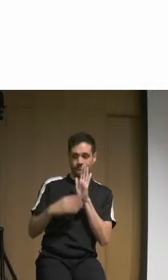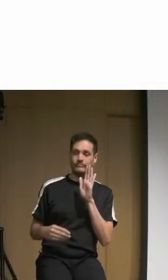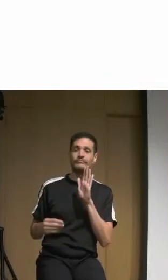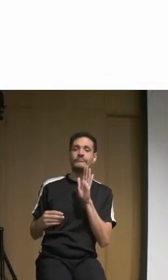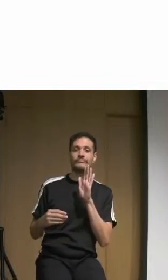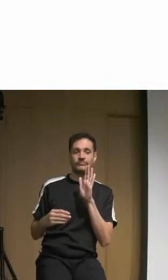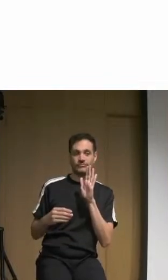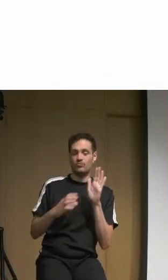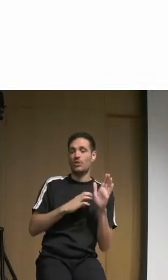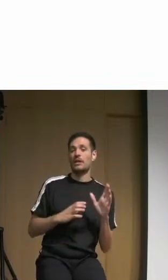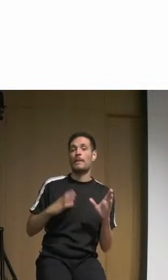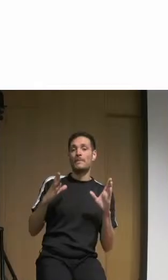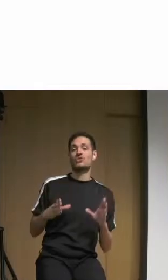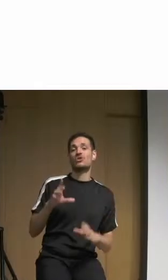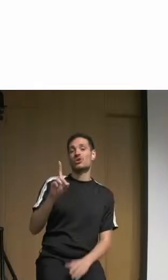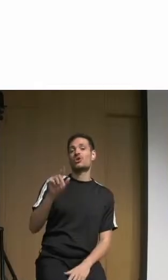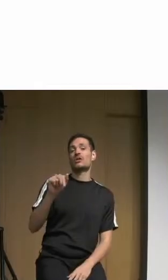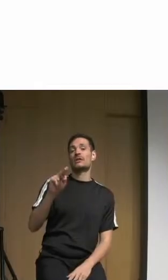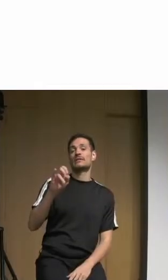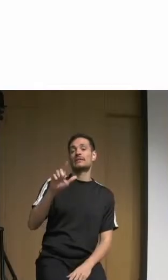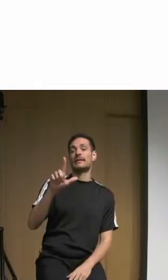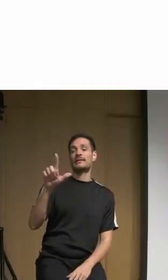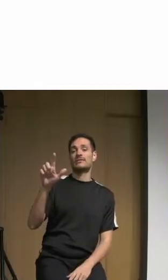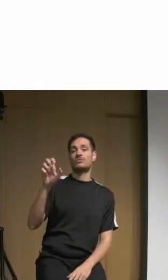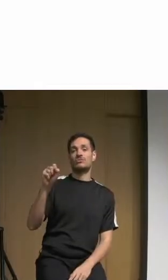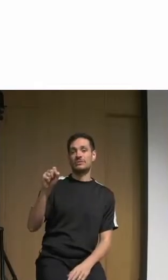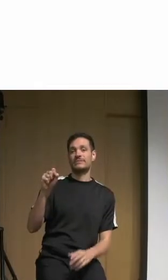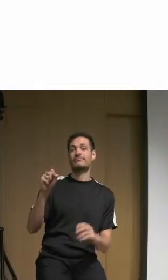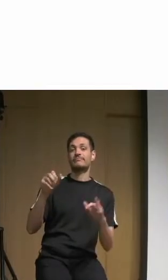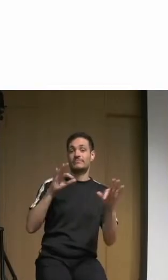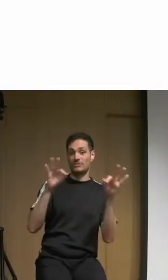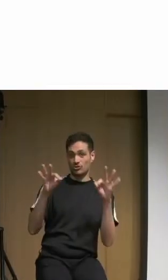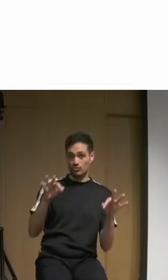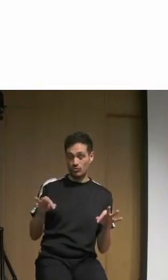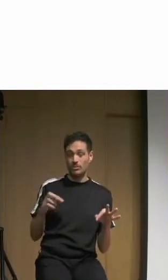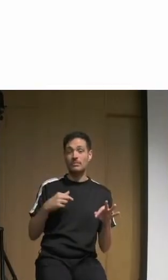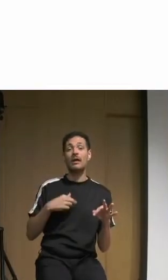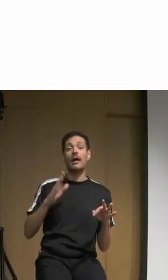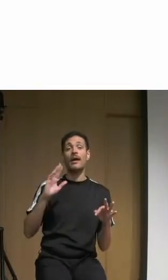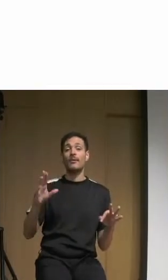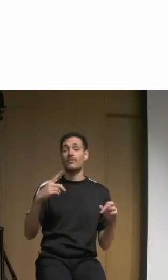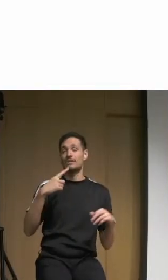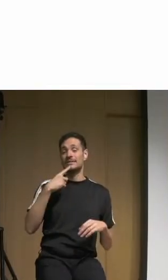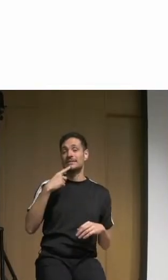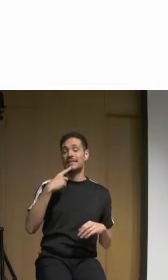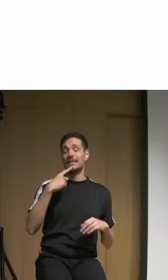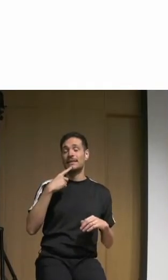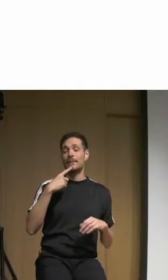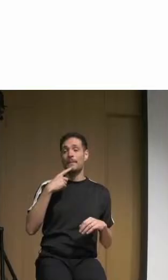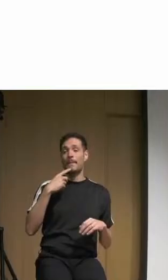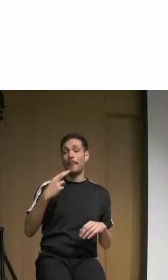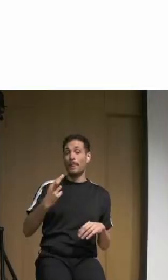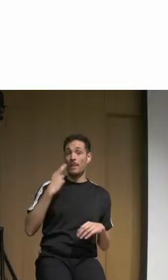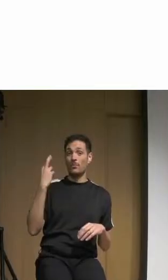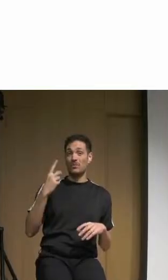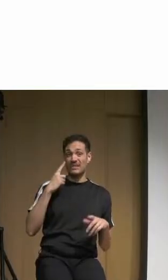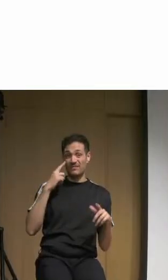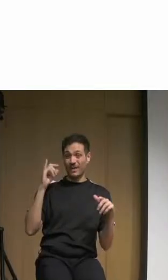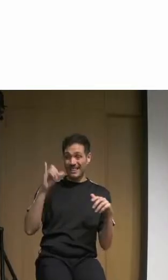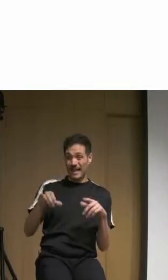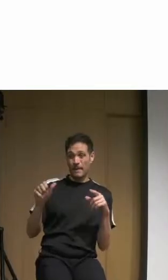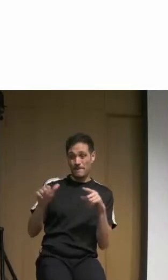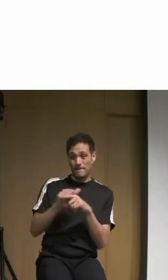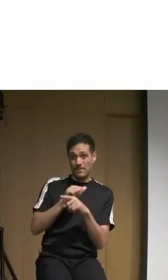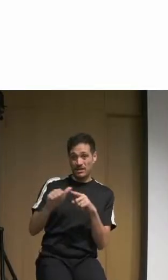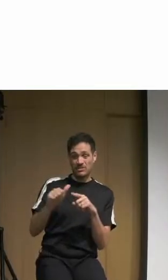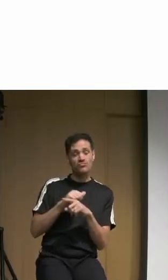Daniels describes, and I would say that the purpose of this exercise was